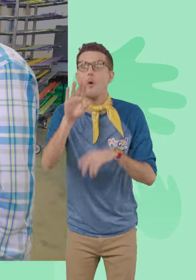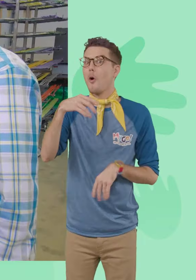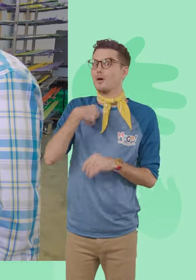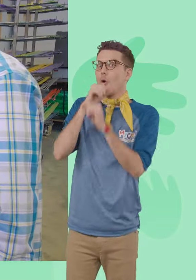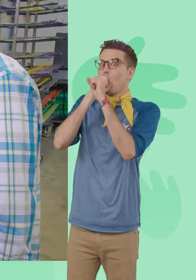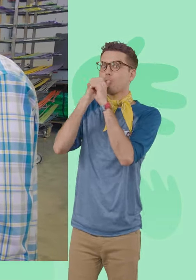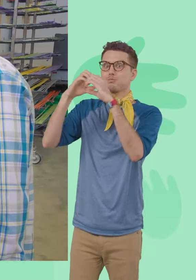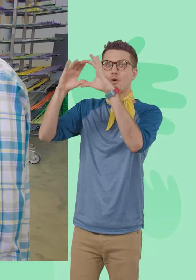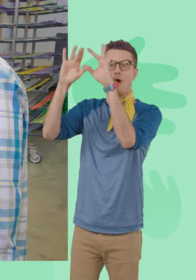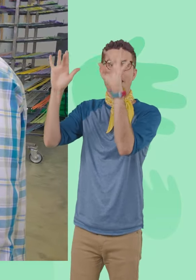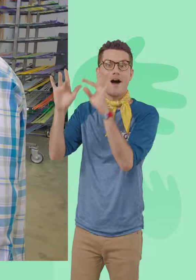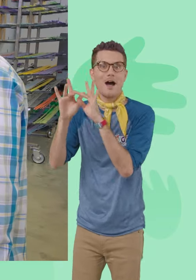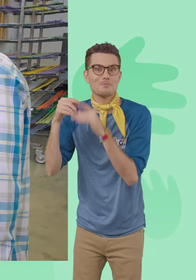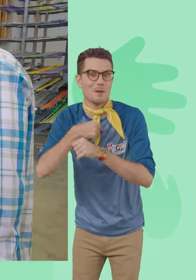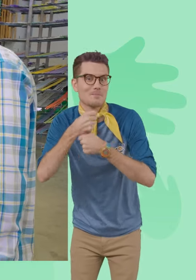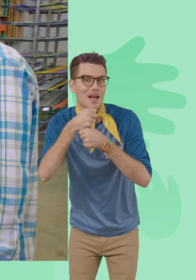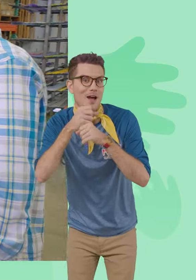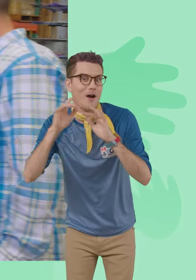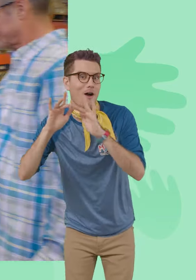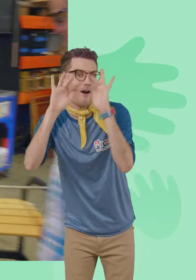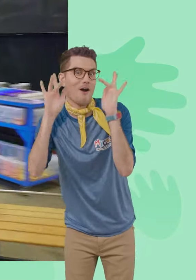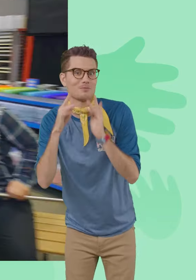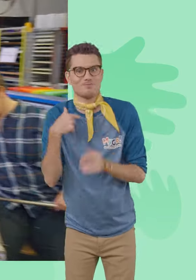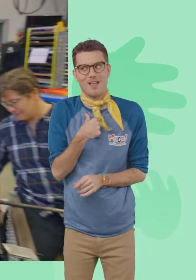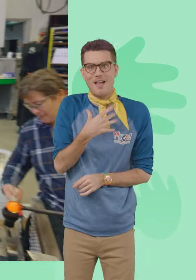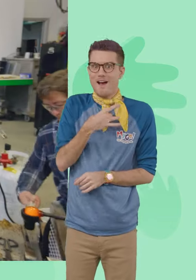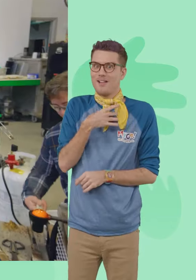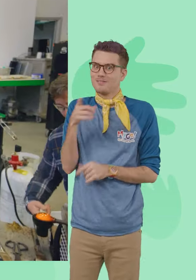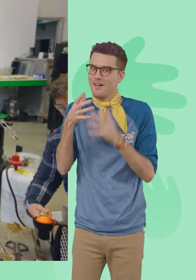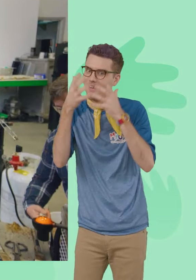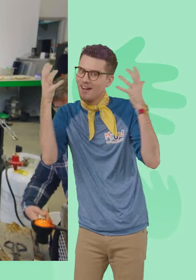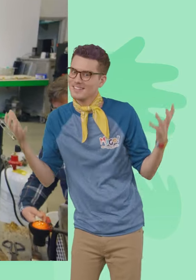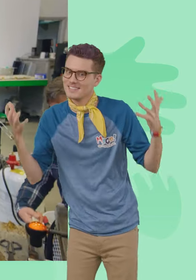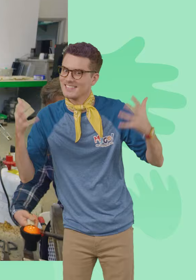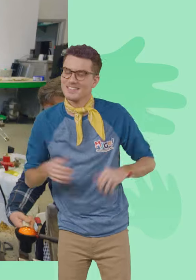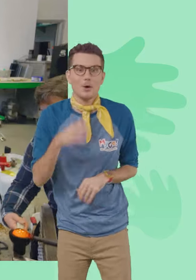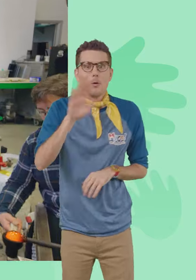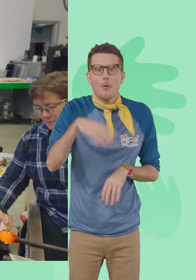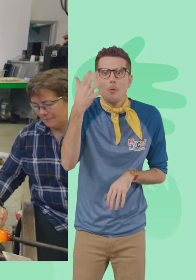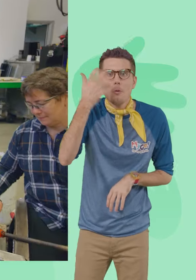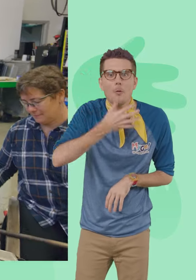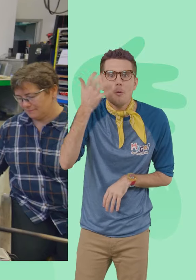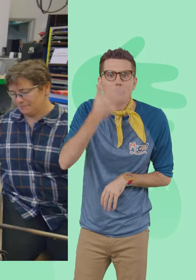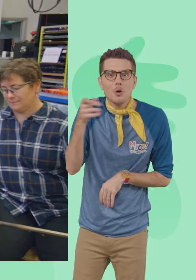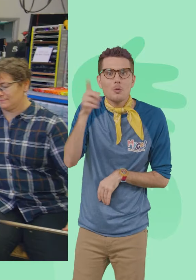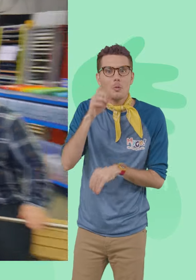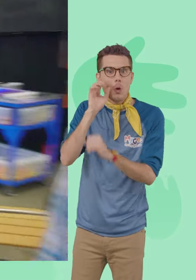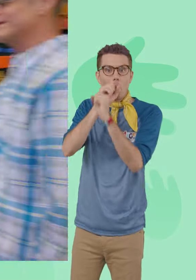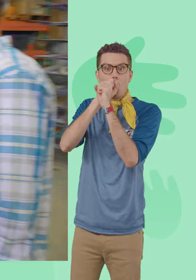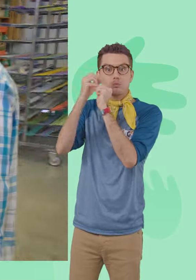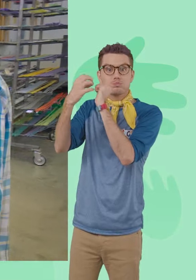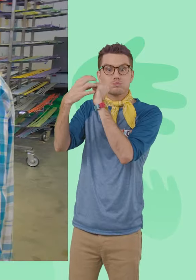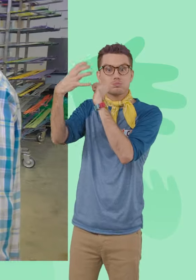making hearts. We like to make hearts a lot. Whoa! They're blowing glass and making hearts. Do you mind showing us a little bit more?